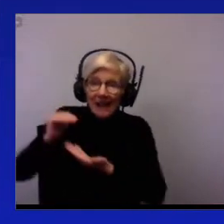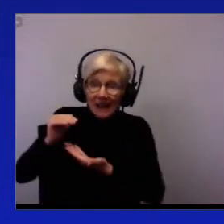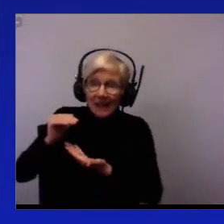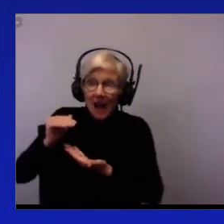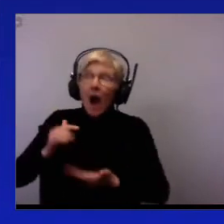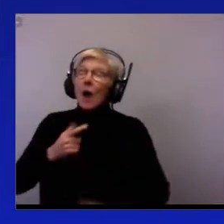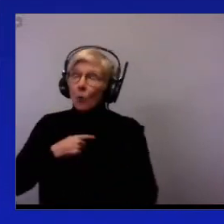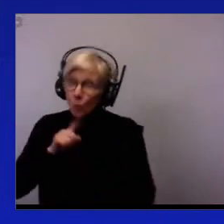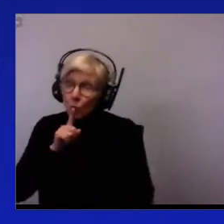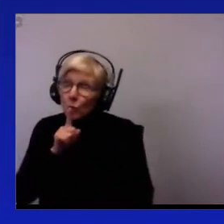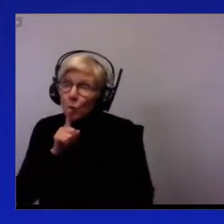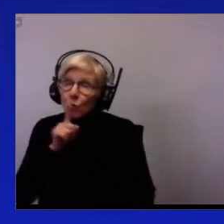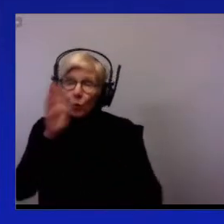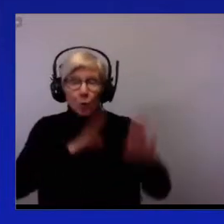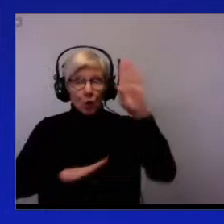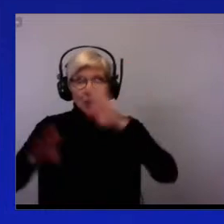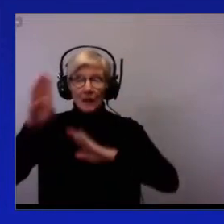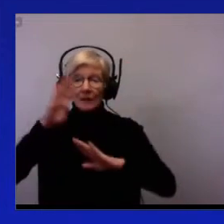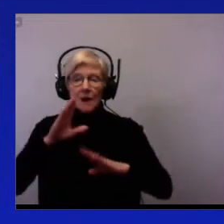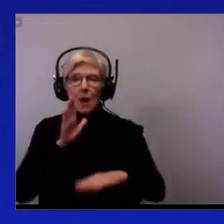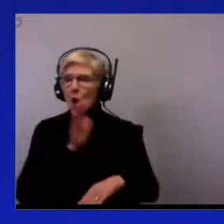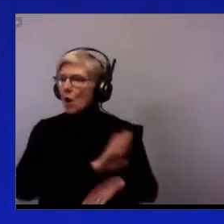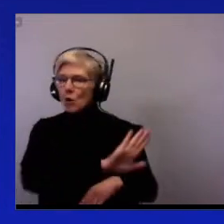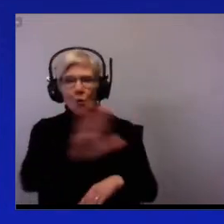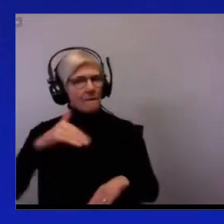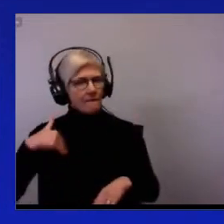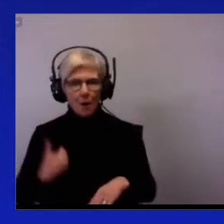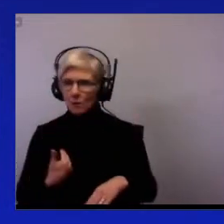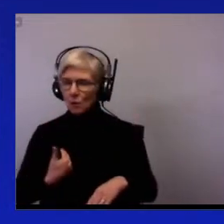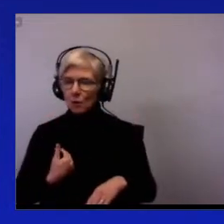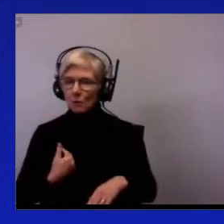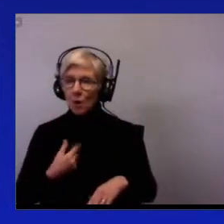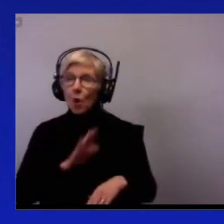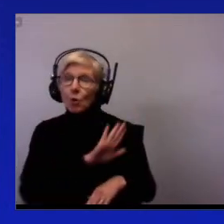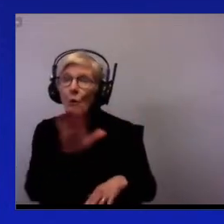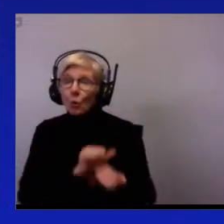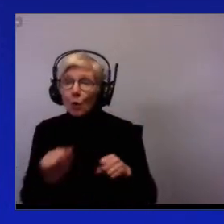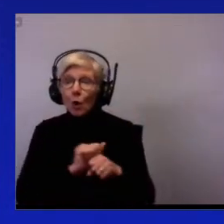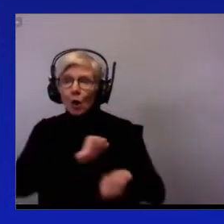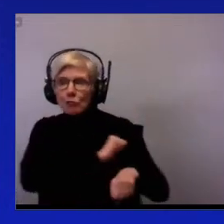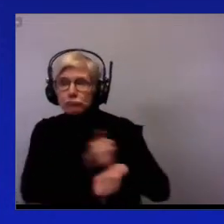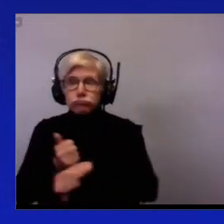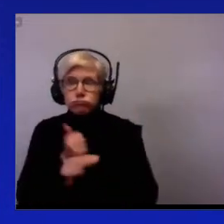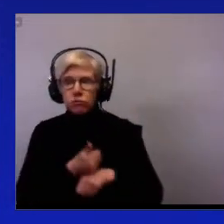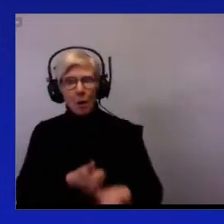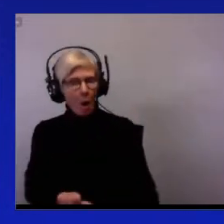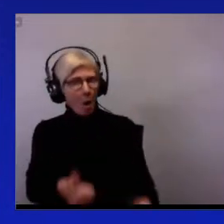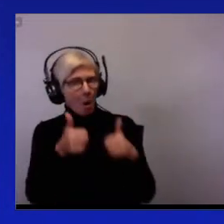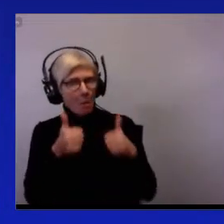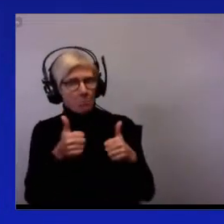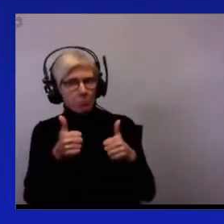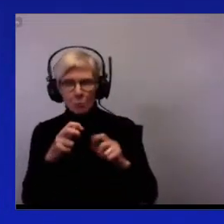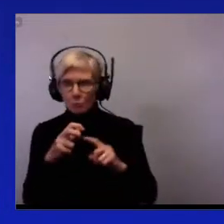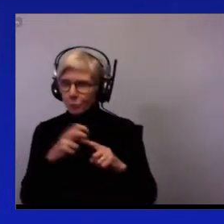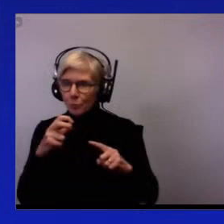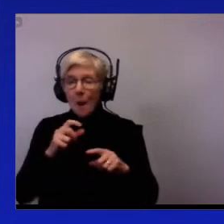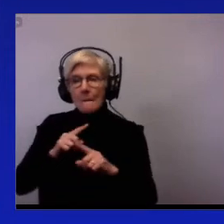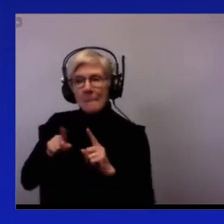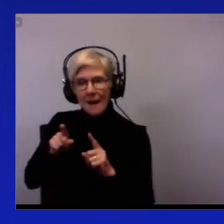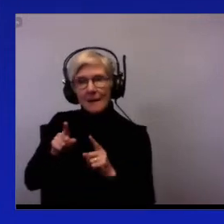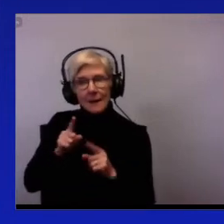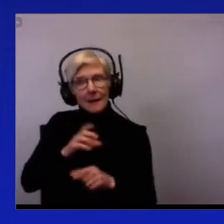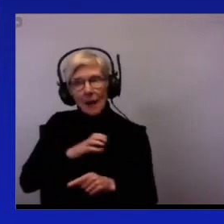problem with this. You're not to blame. You've done really good work, but this is something that I want council